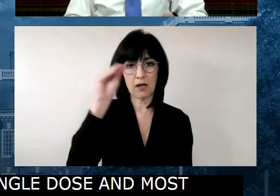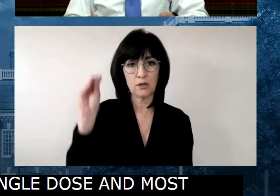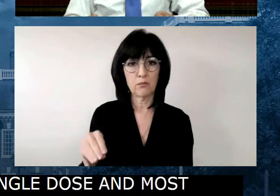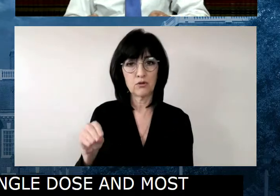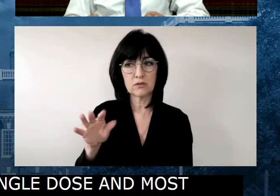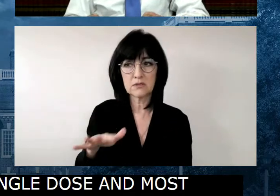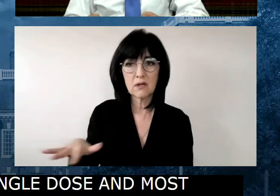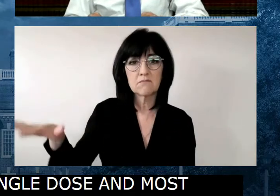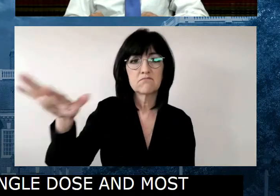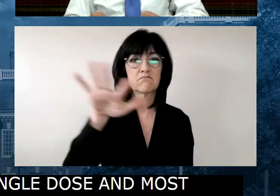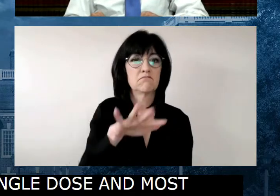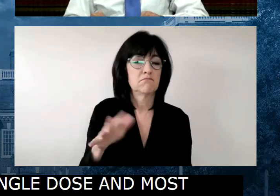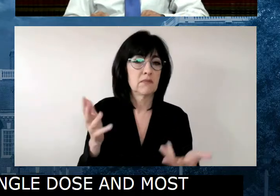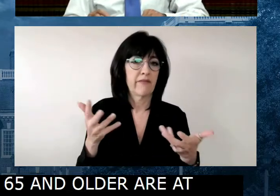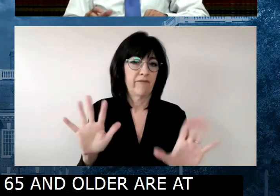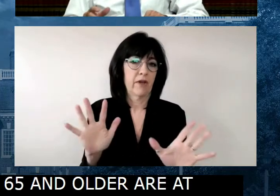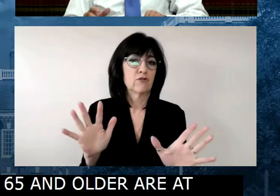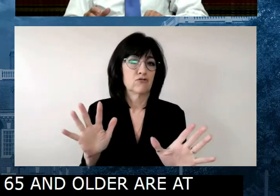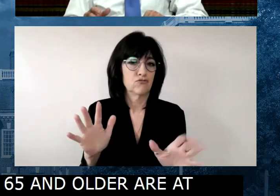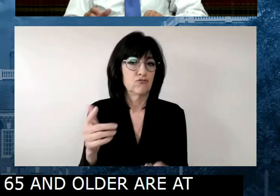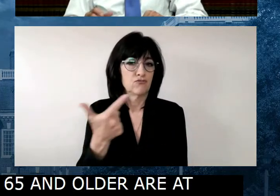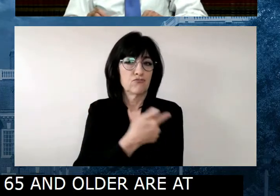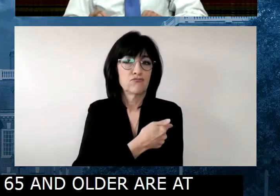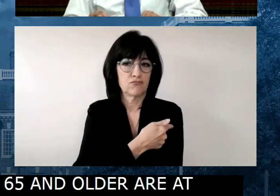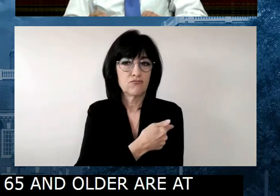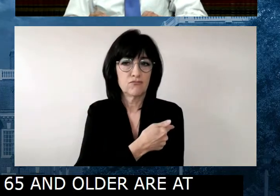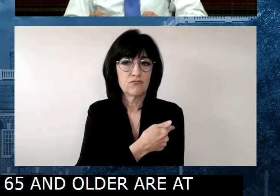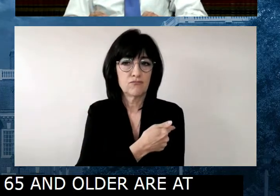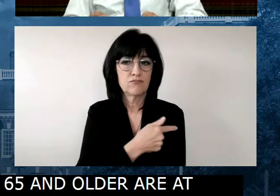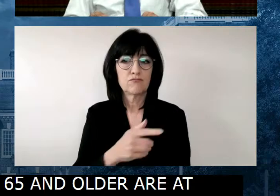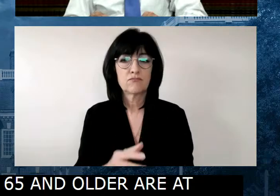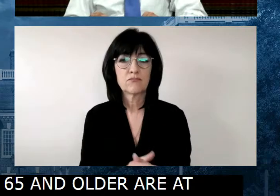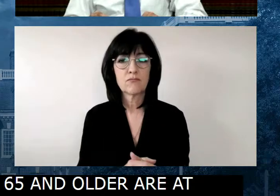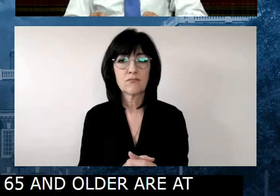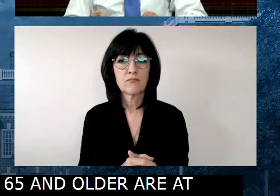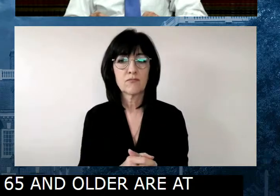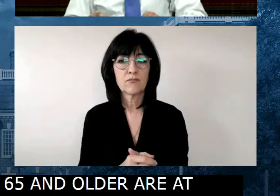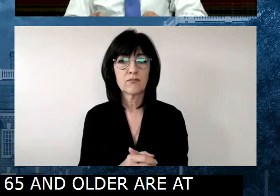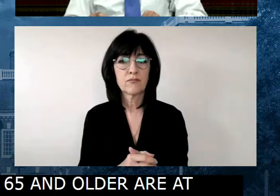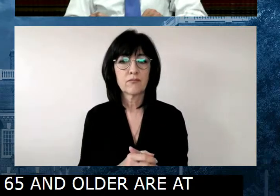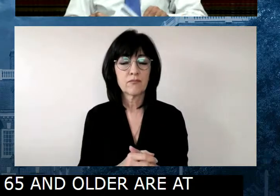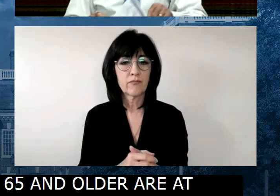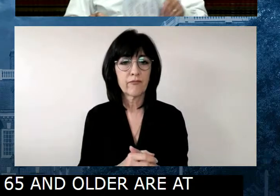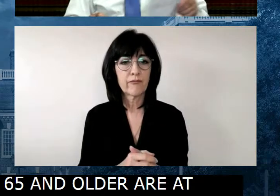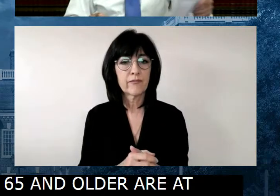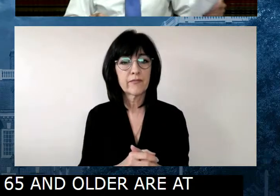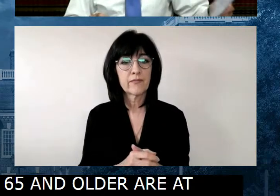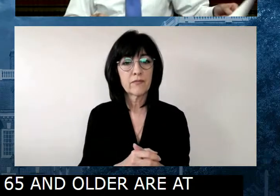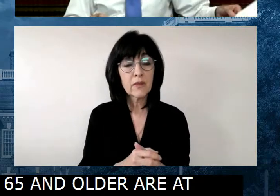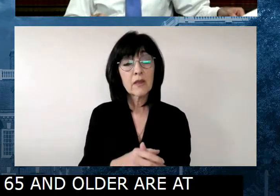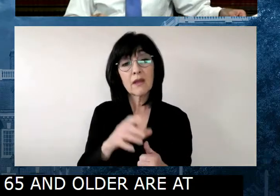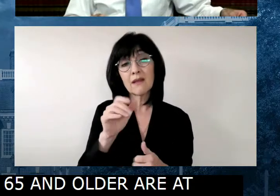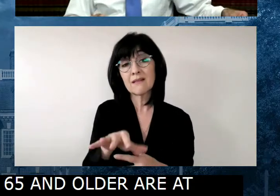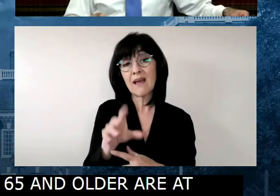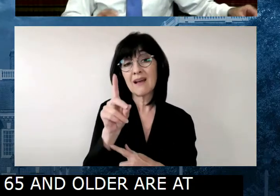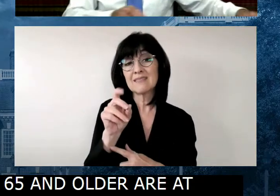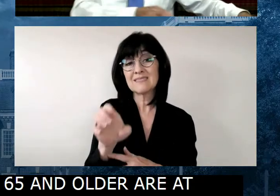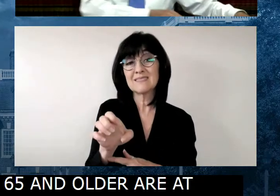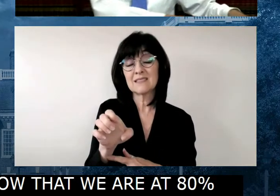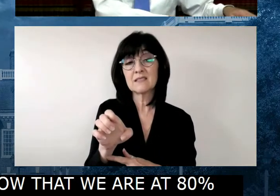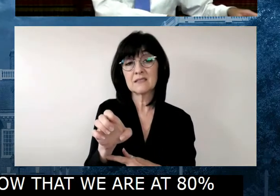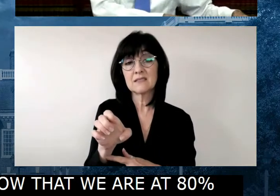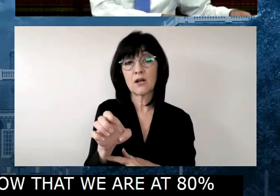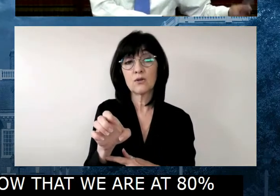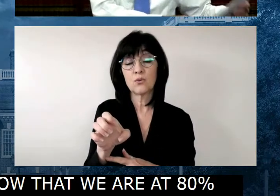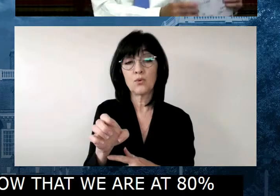fully vaccinated. Really critically important, because those are Delawareans who are most at risk. If you